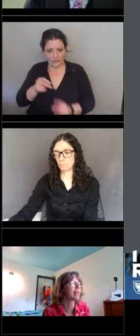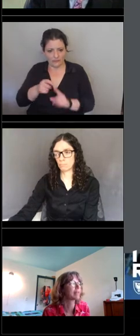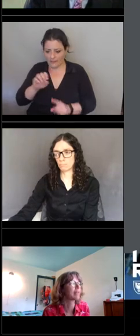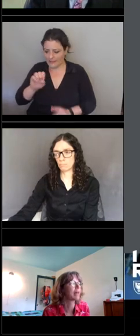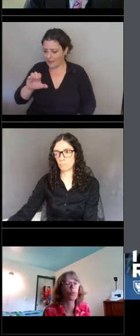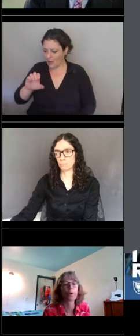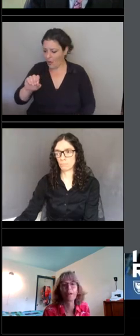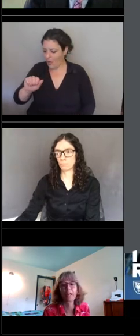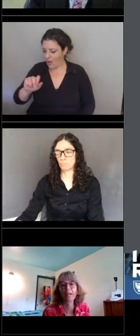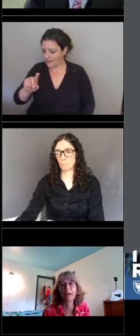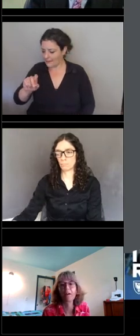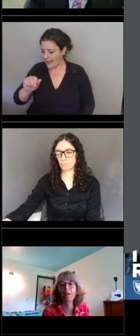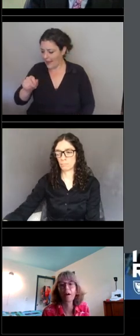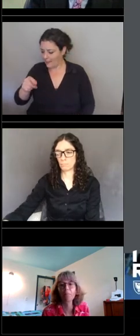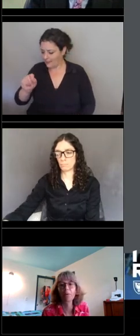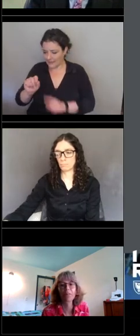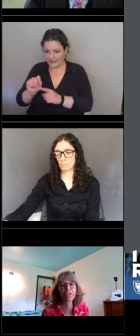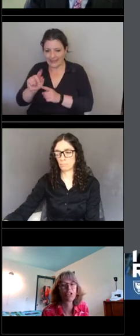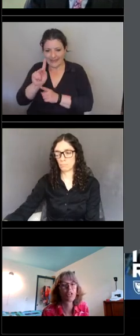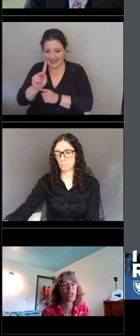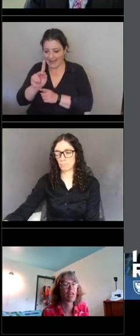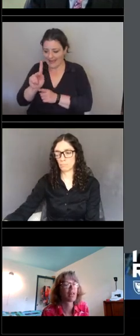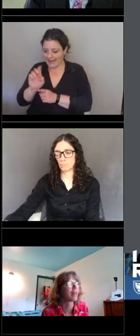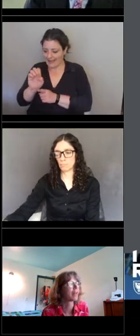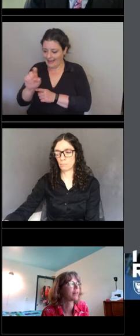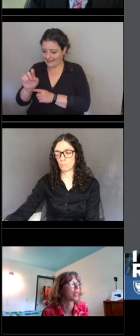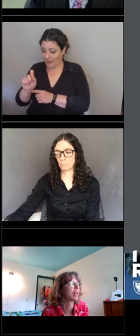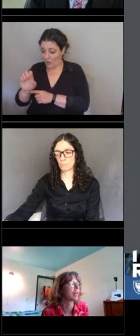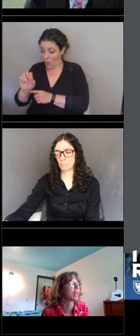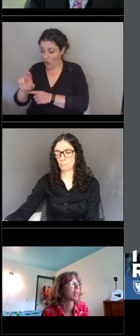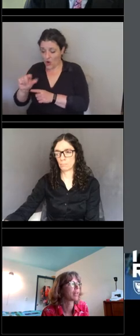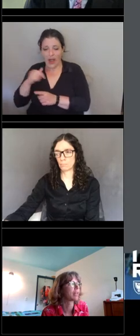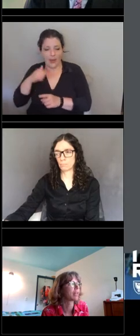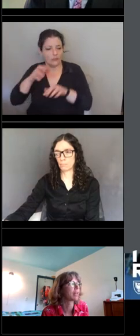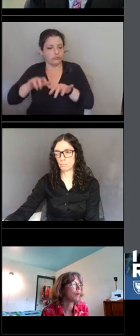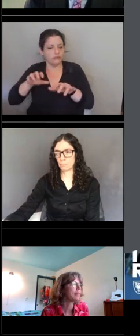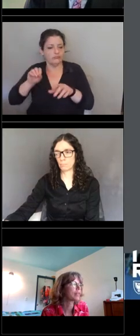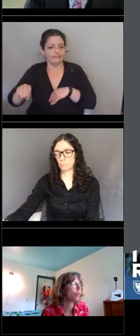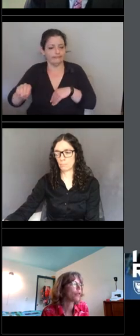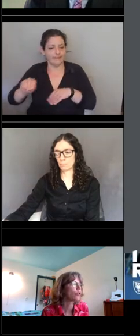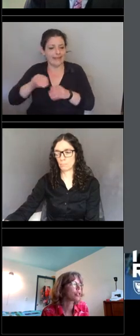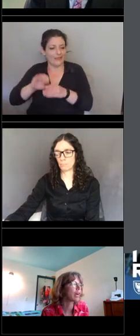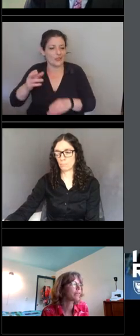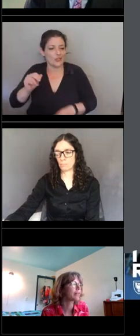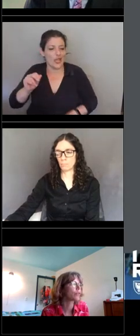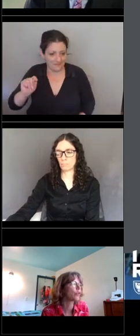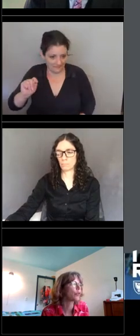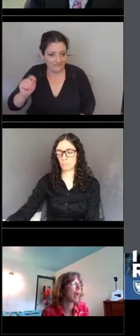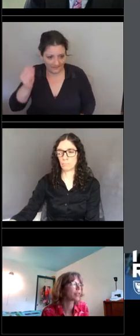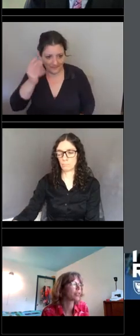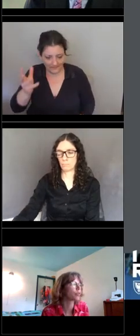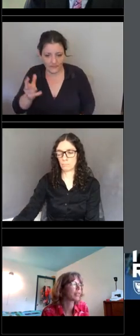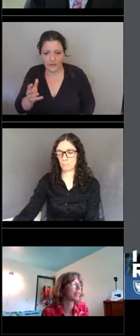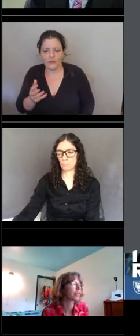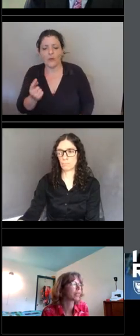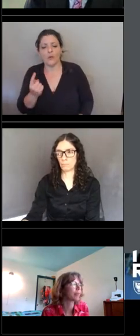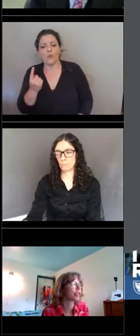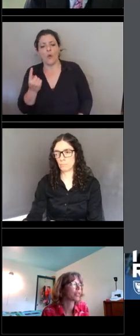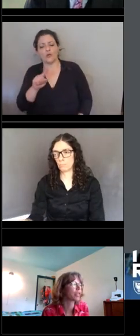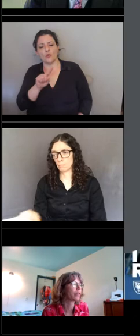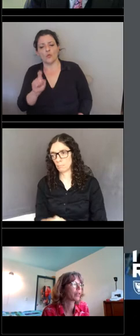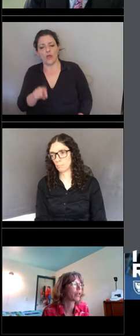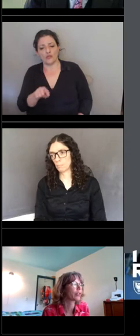that's kcex.org, and I'll put that in the chat. There was a question, were you shocked to find so few